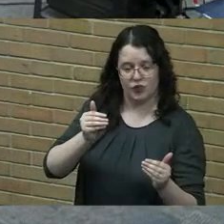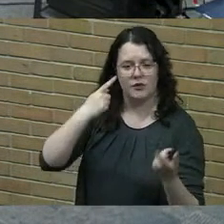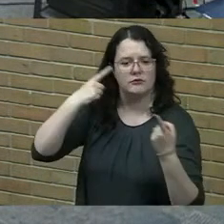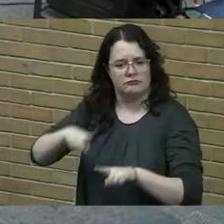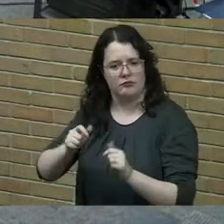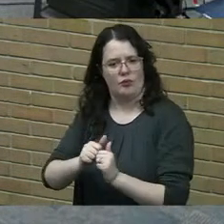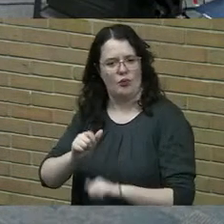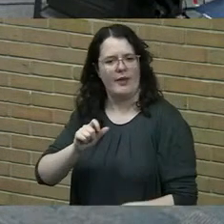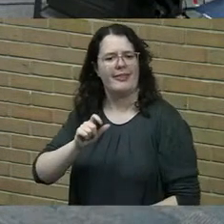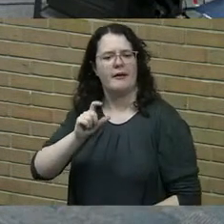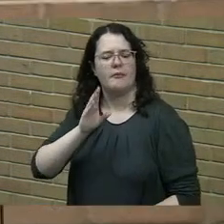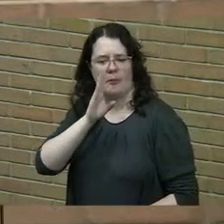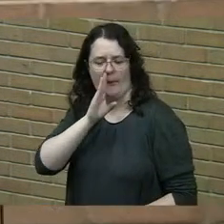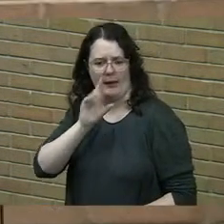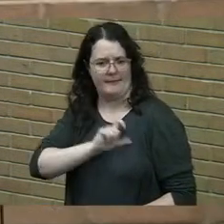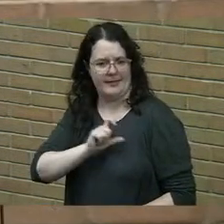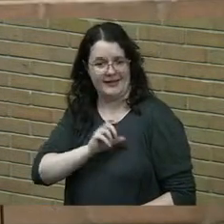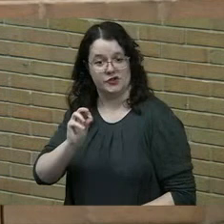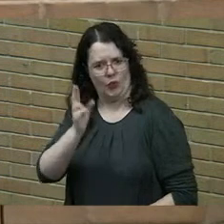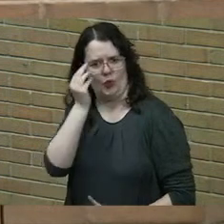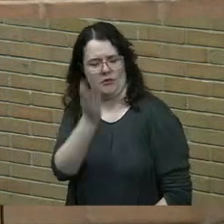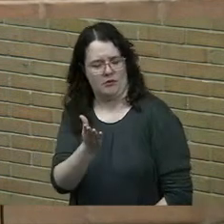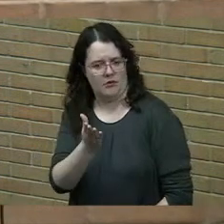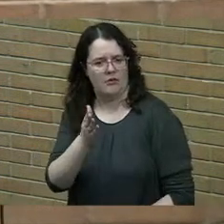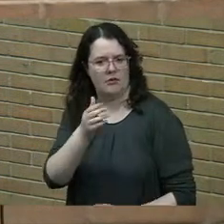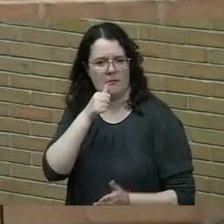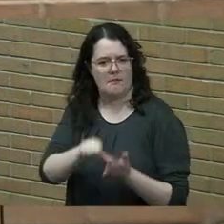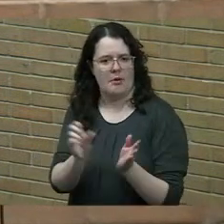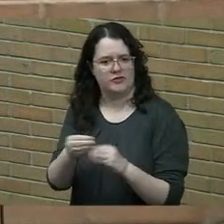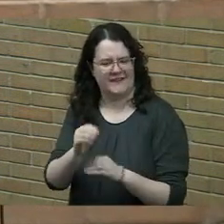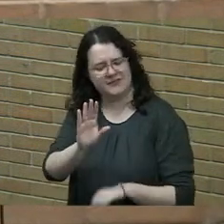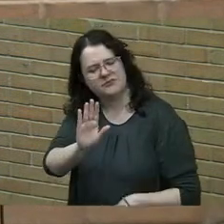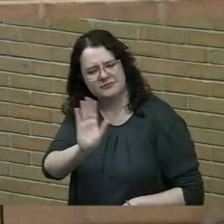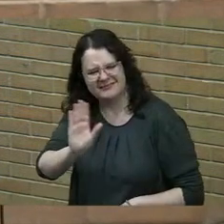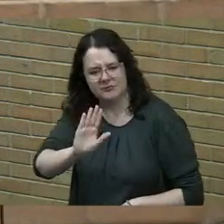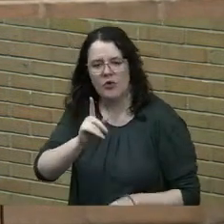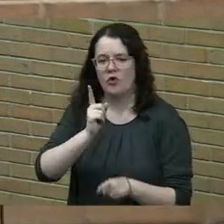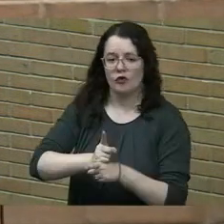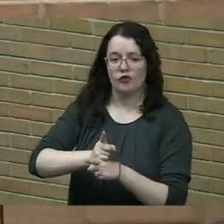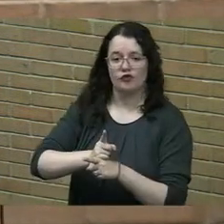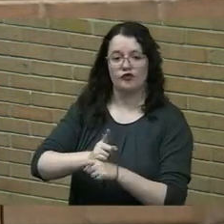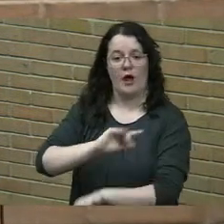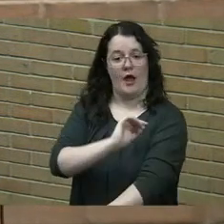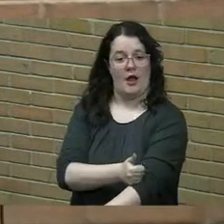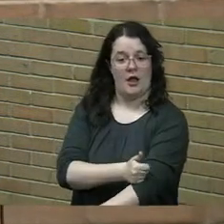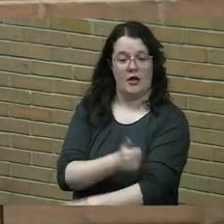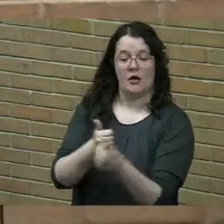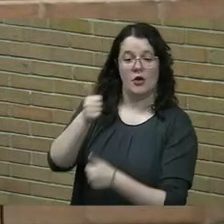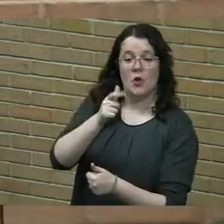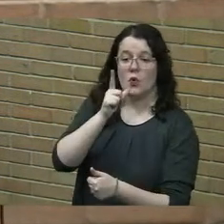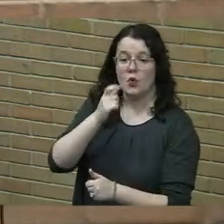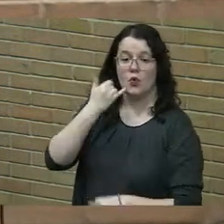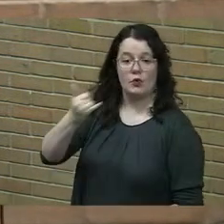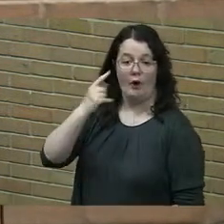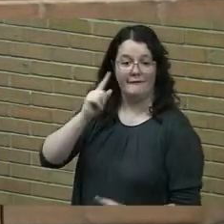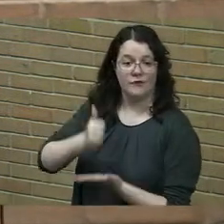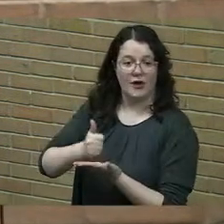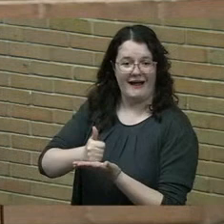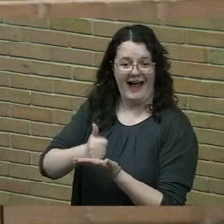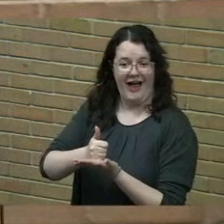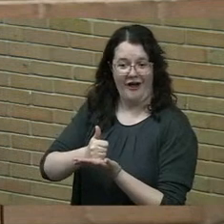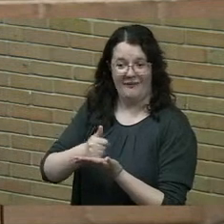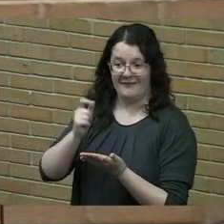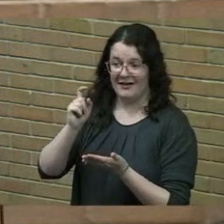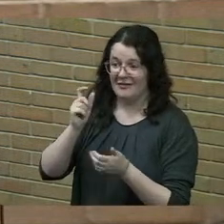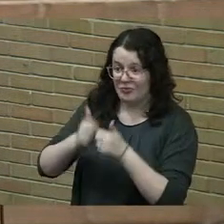Police Department, or let them know that the correct authority to call for help whenever they have